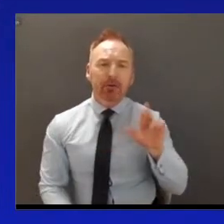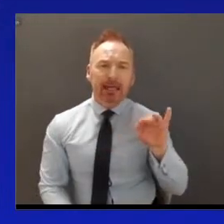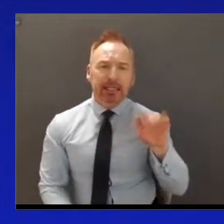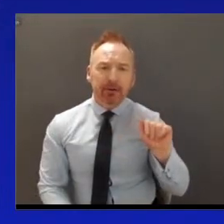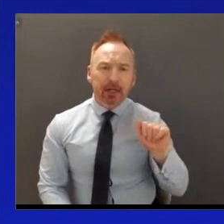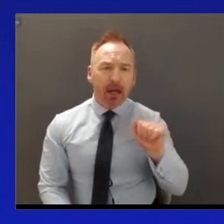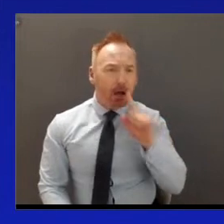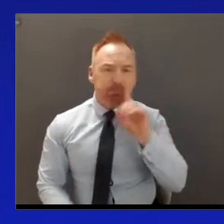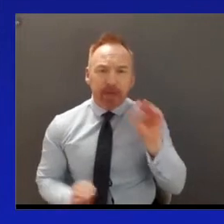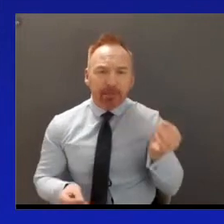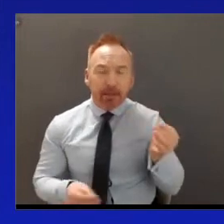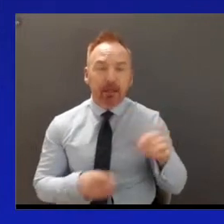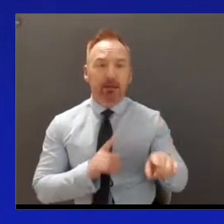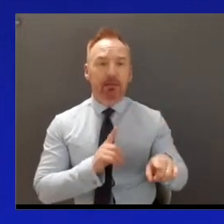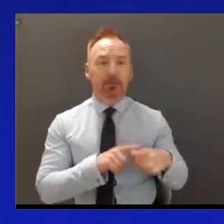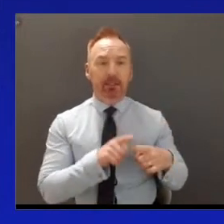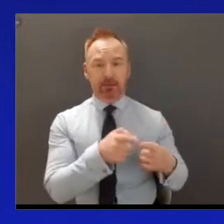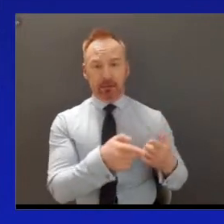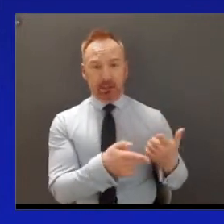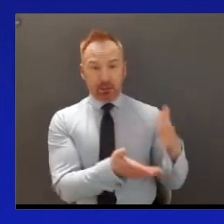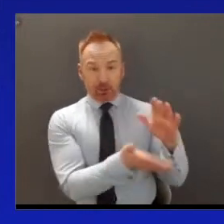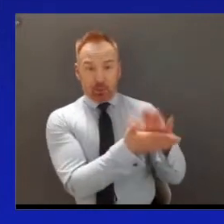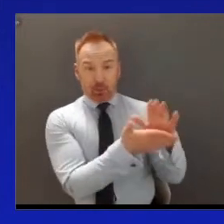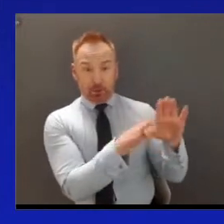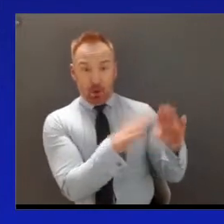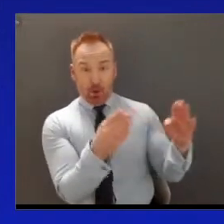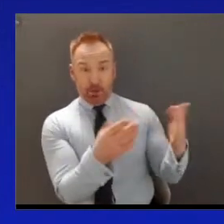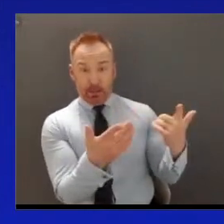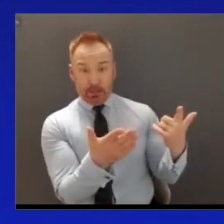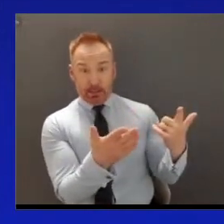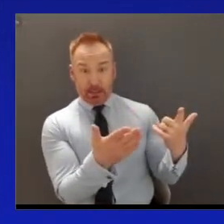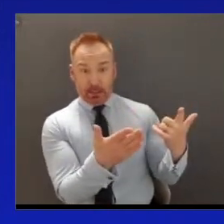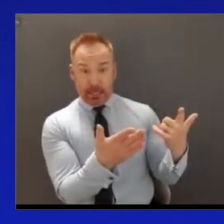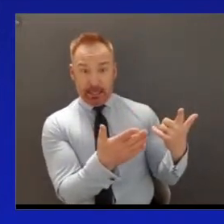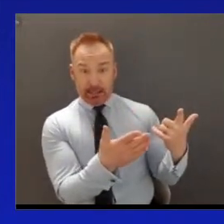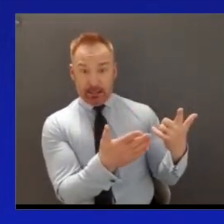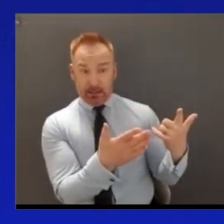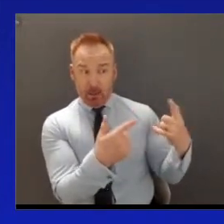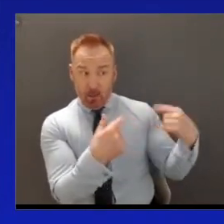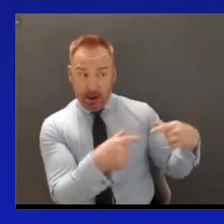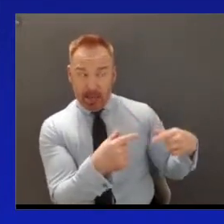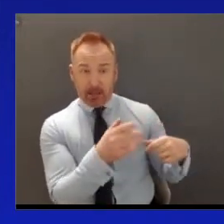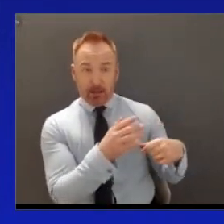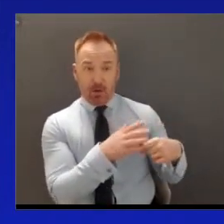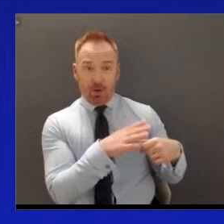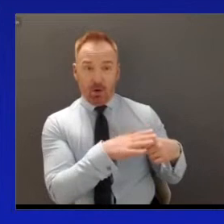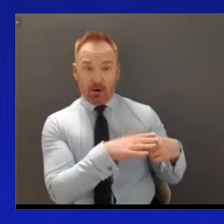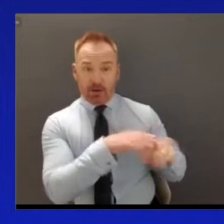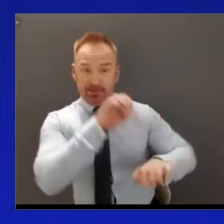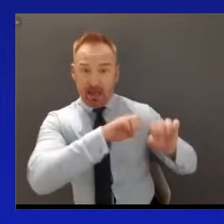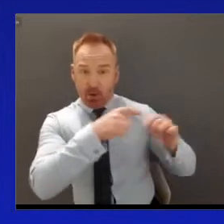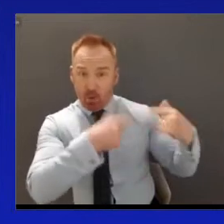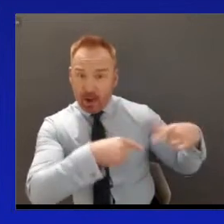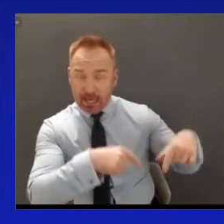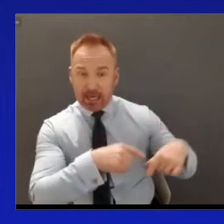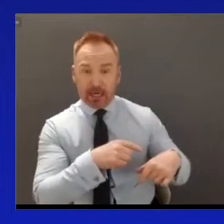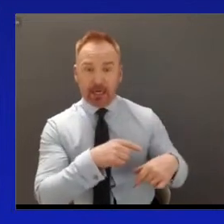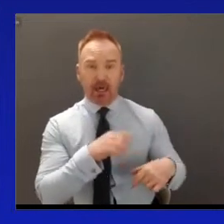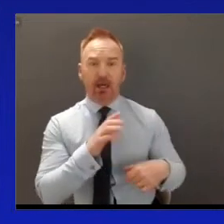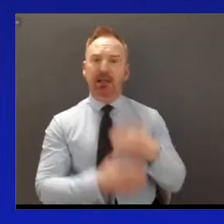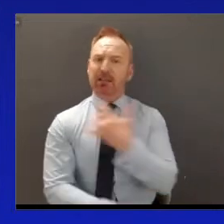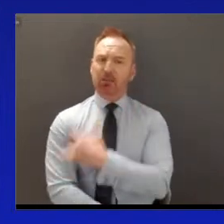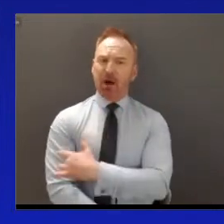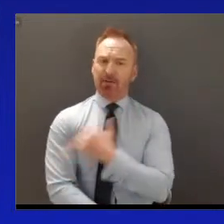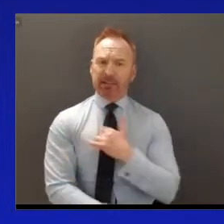as to whether when the school openings might be reevaluated. I also didn't really see an acknowledgement from the province